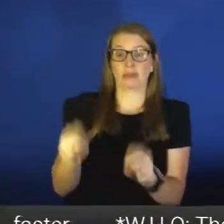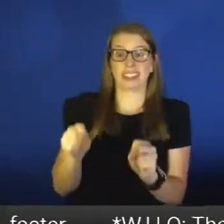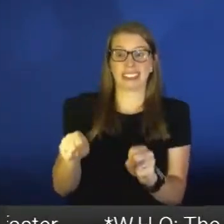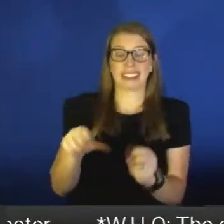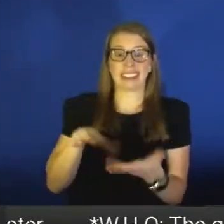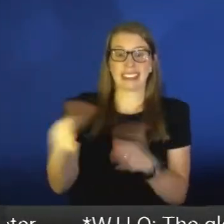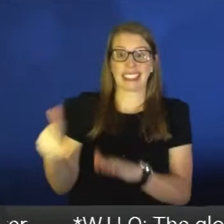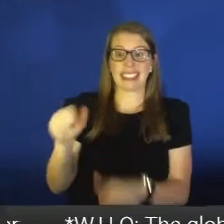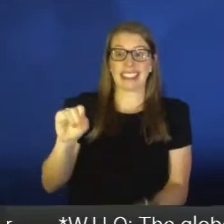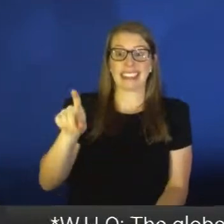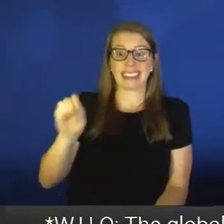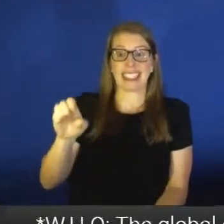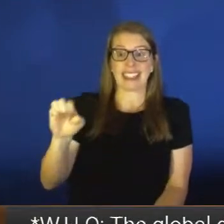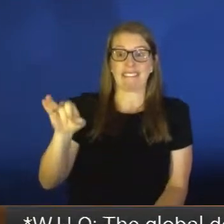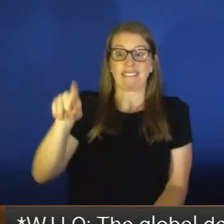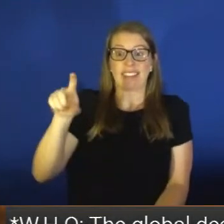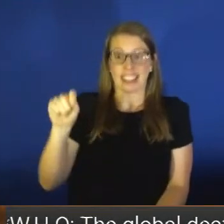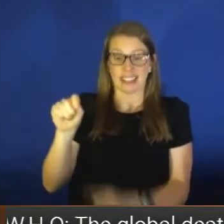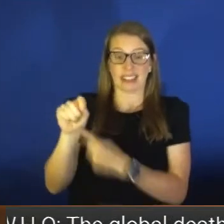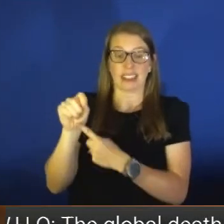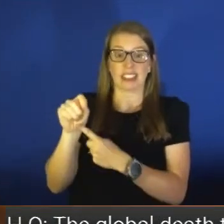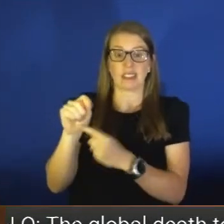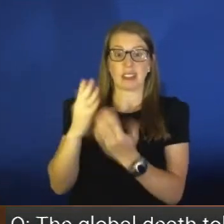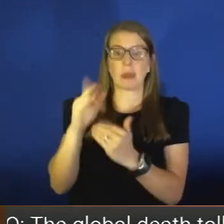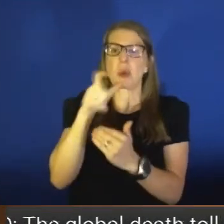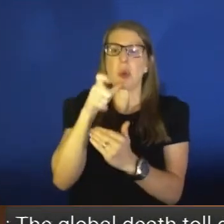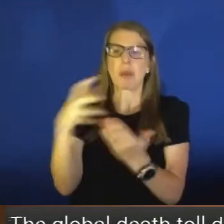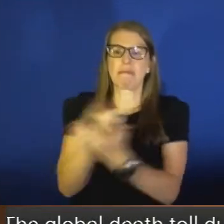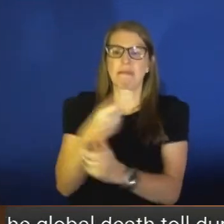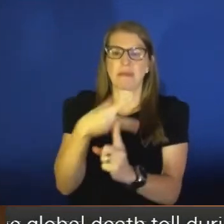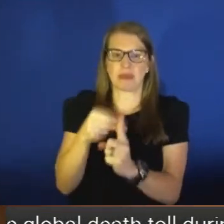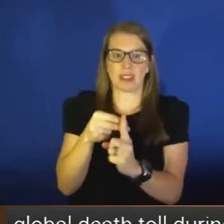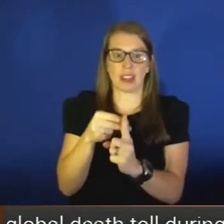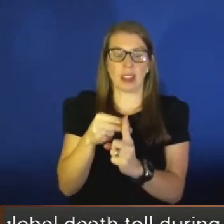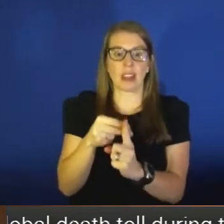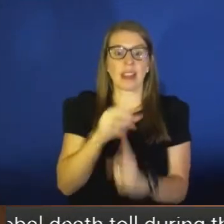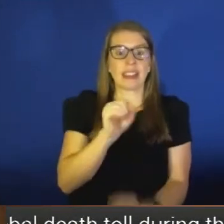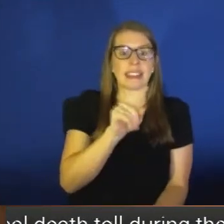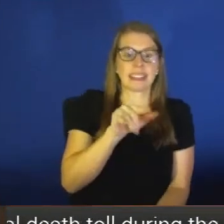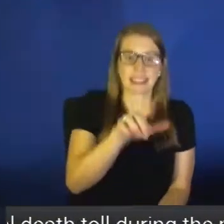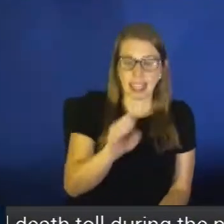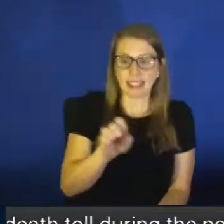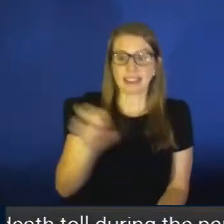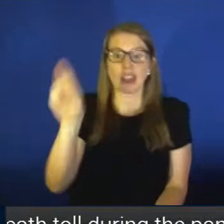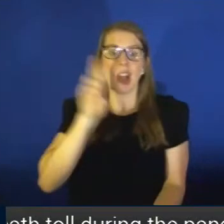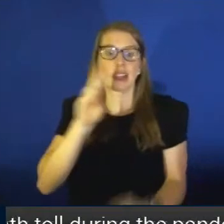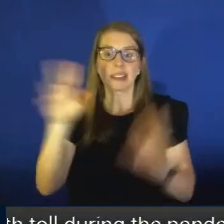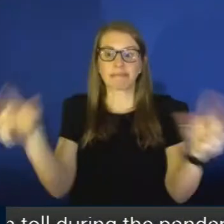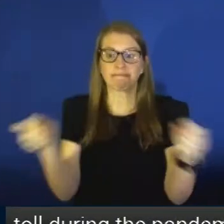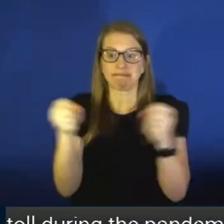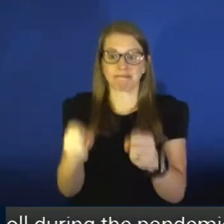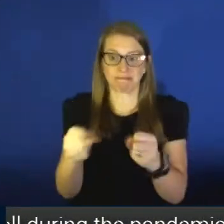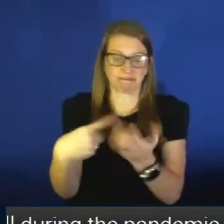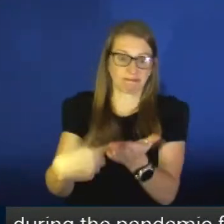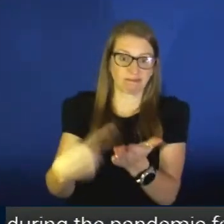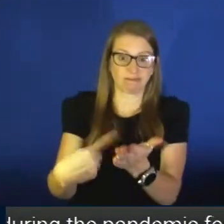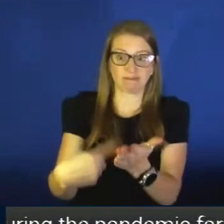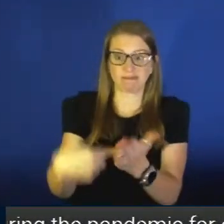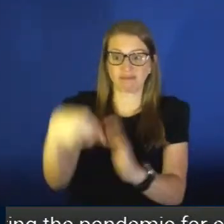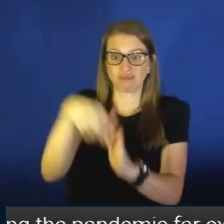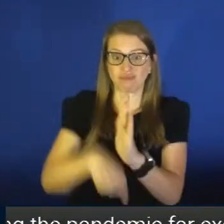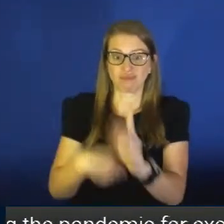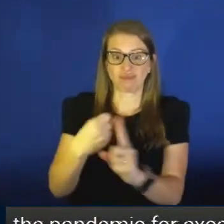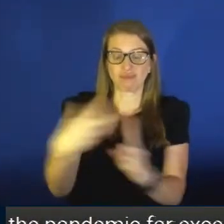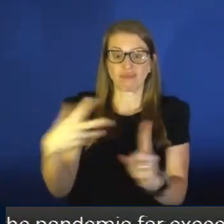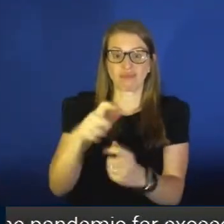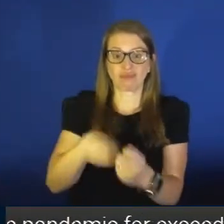side effect. We want to bring in Dr. Steve Stites and Dr. Dana Hawkinson to talk more about this and kind of dive into what this exactly is.